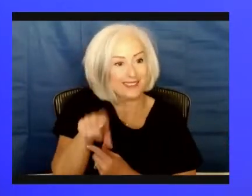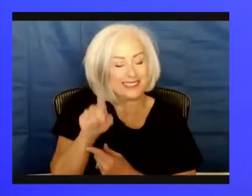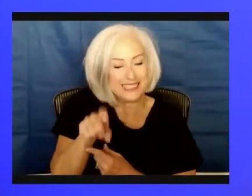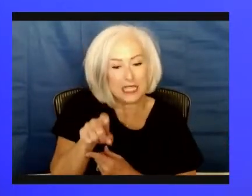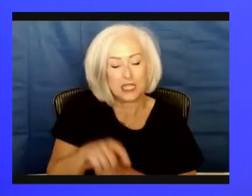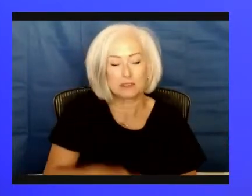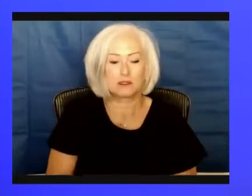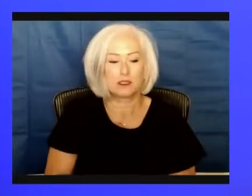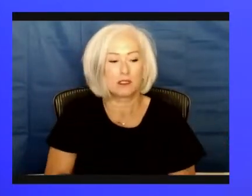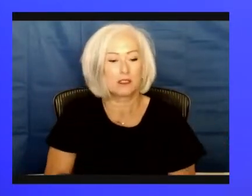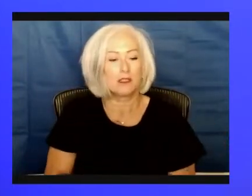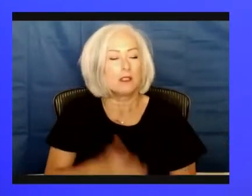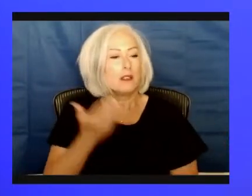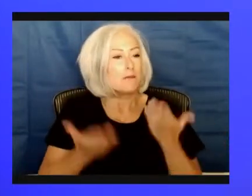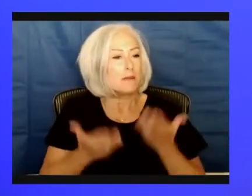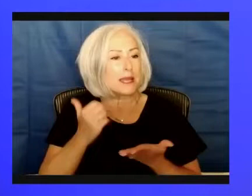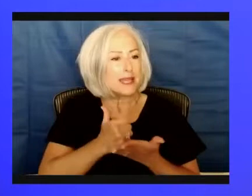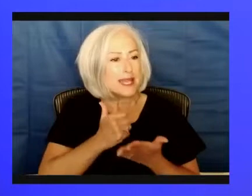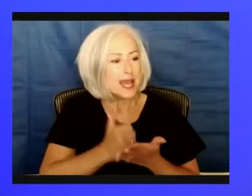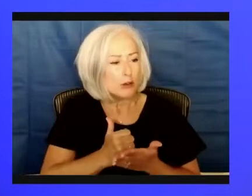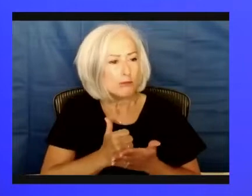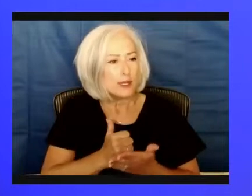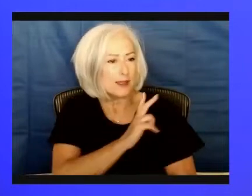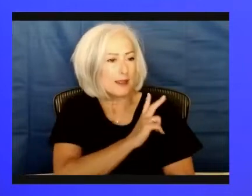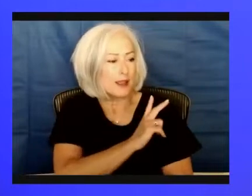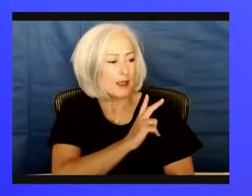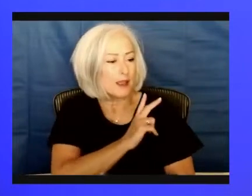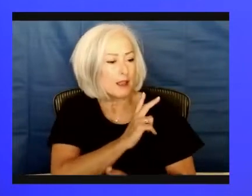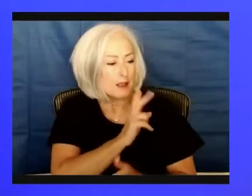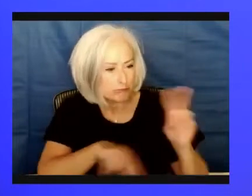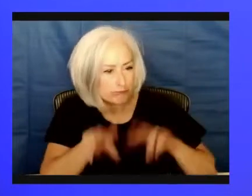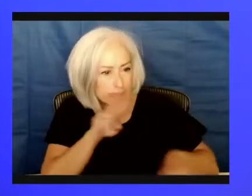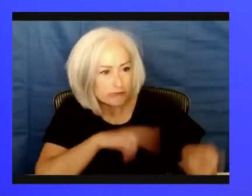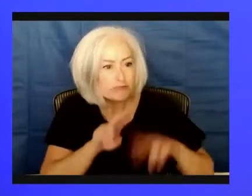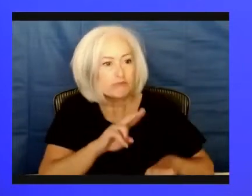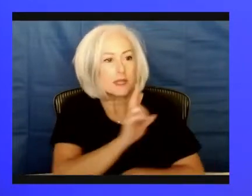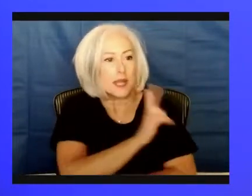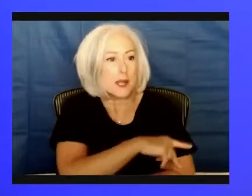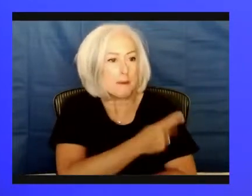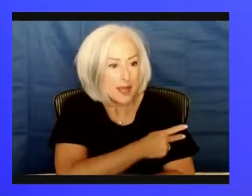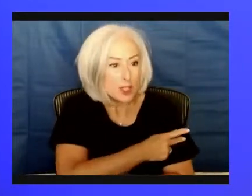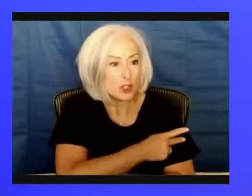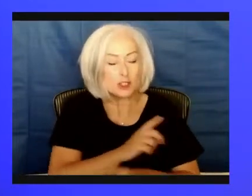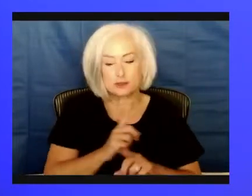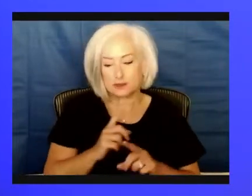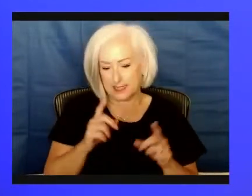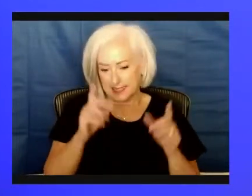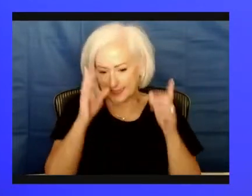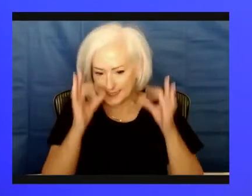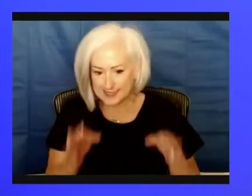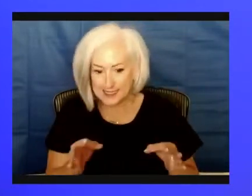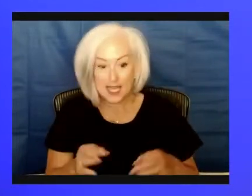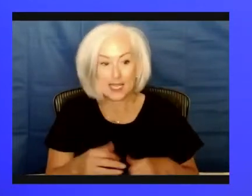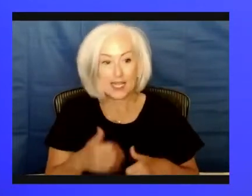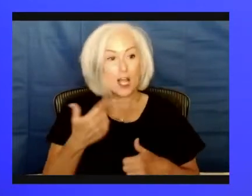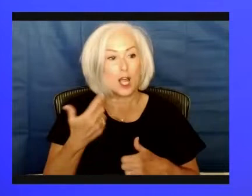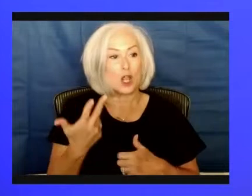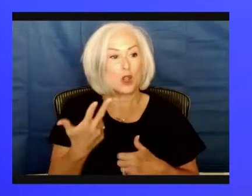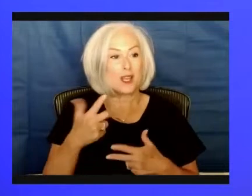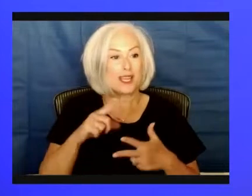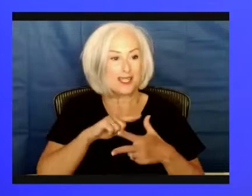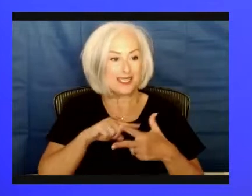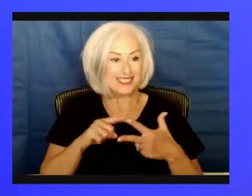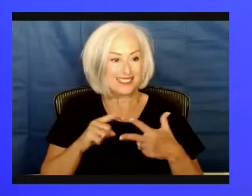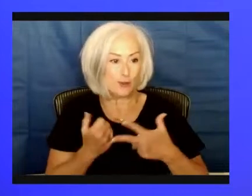determine, like our guests talked about, getting changed from yellow to red and deciding who needs to go to the